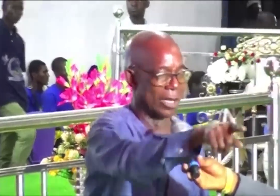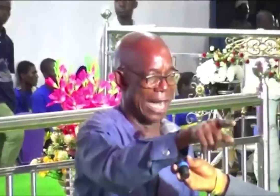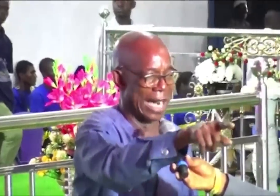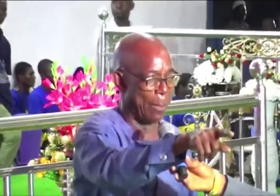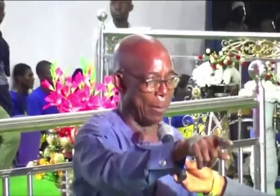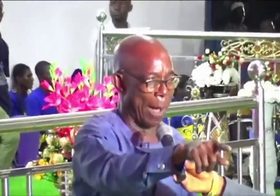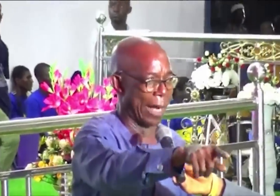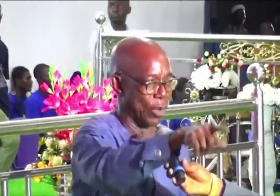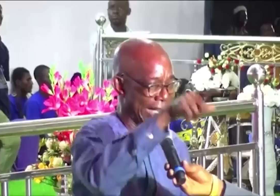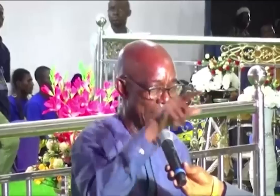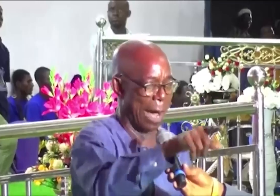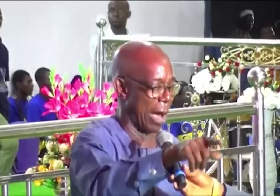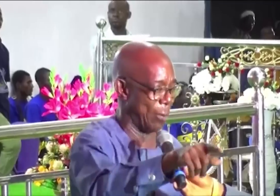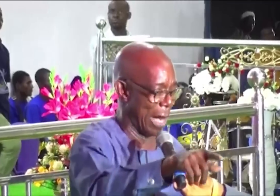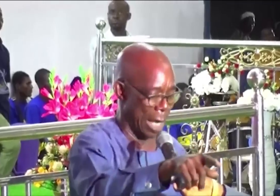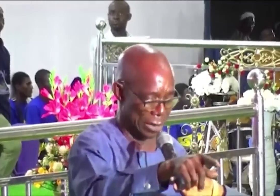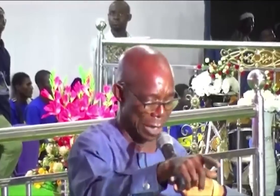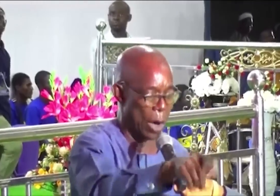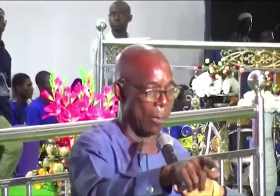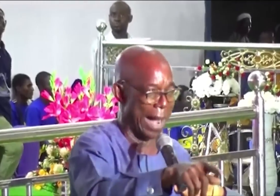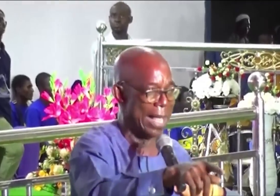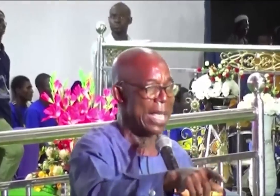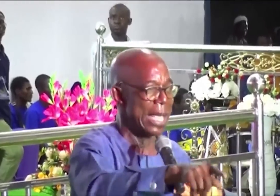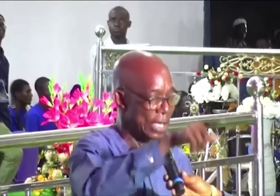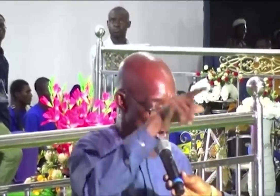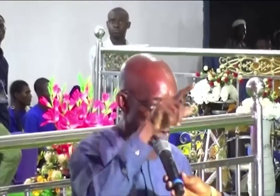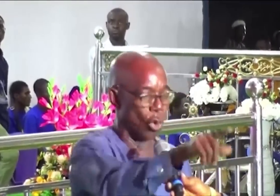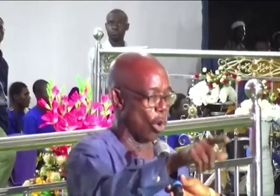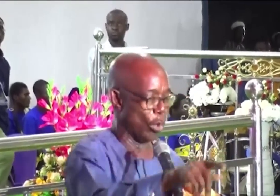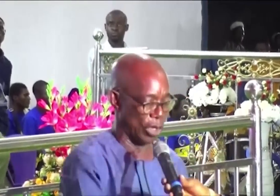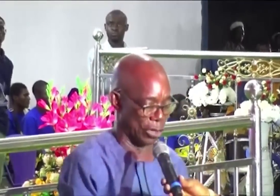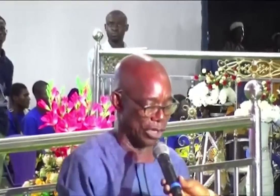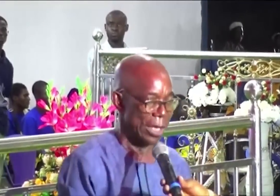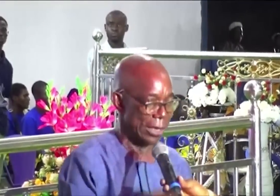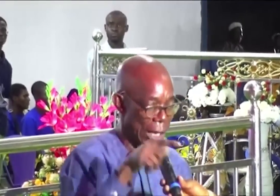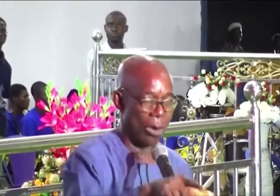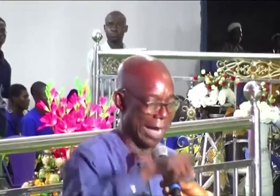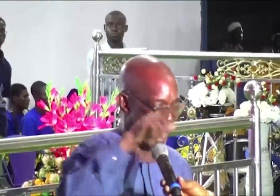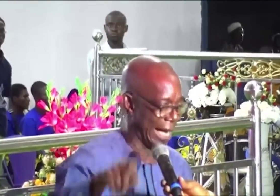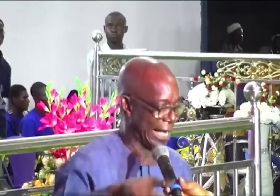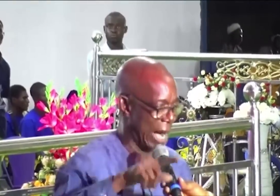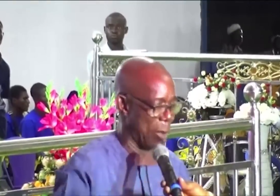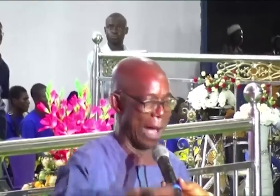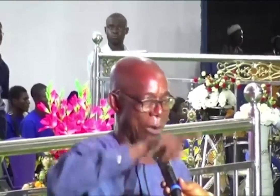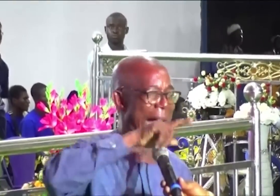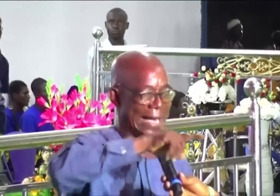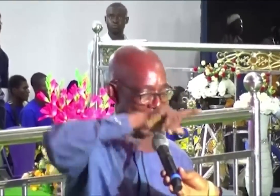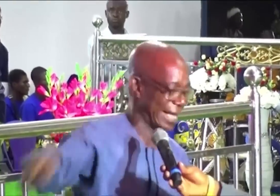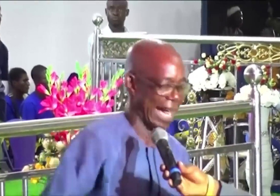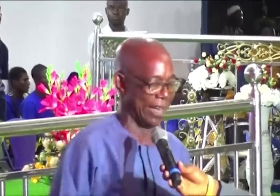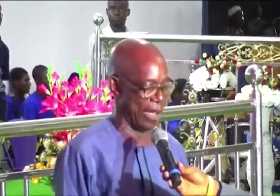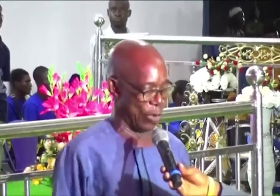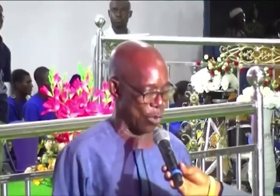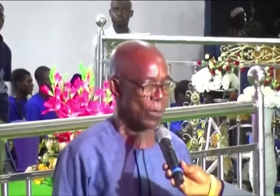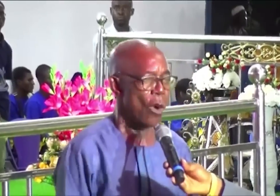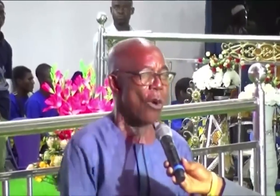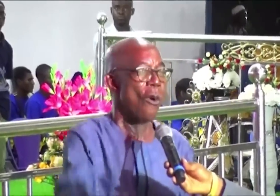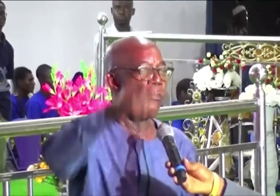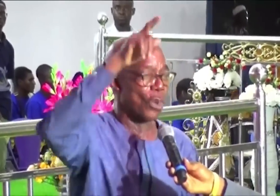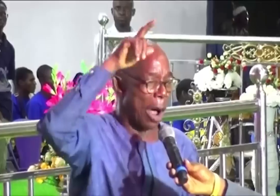seeing ordinary paper, but you are seeing Baba Shebioba is going to go with us. They look at the calendar one by one and they enter the